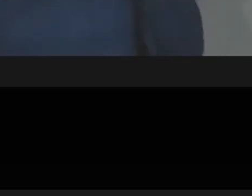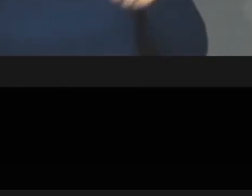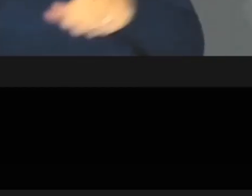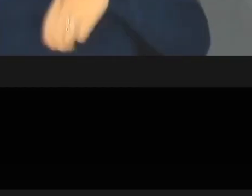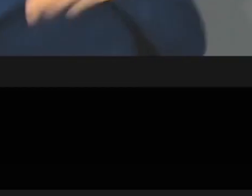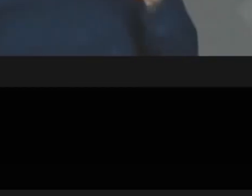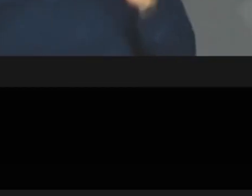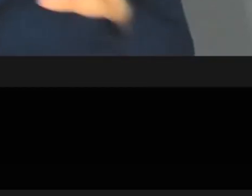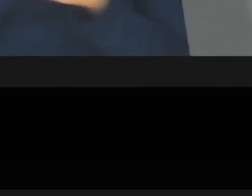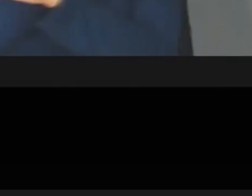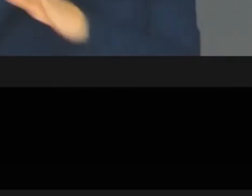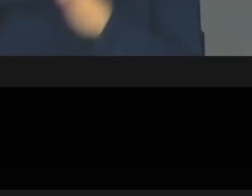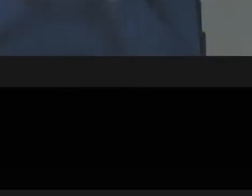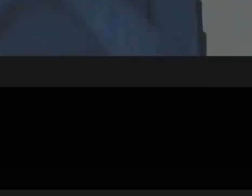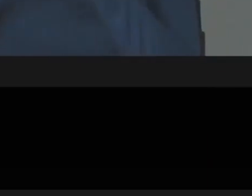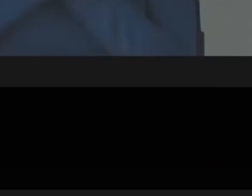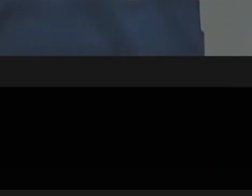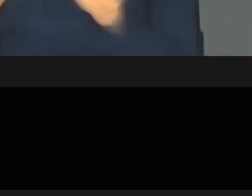of the development activities meeting.